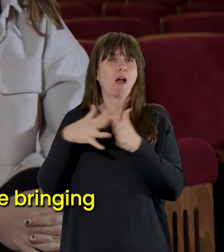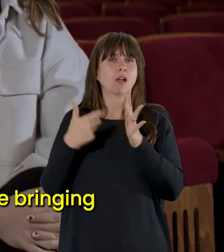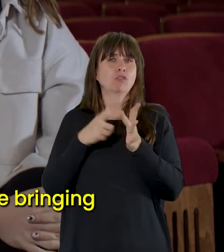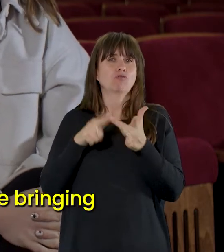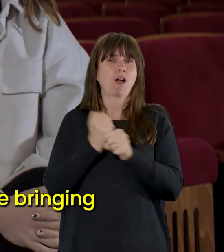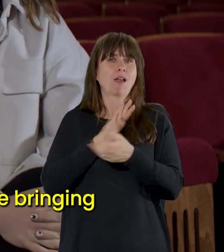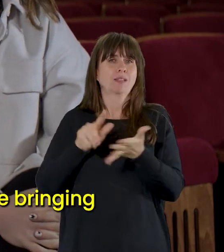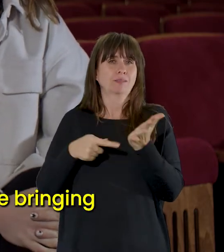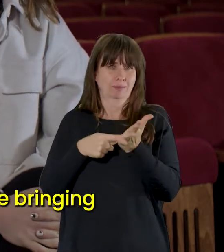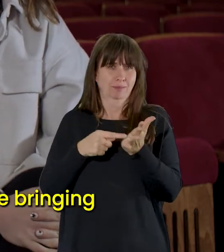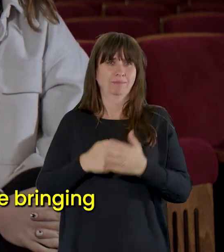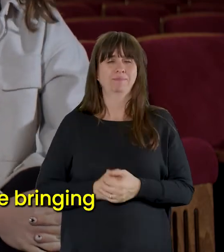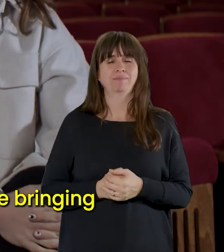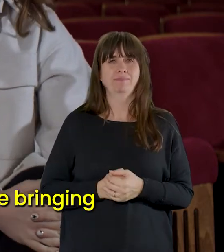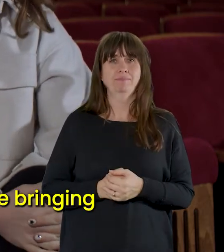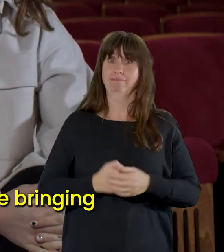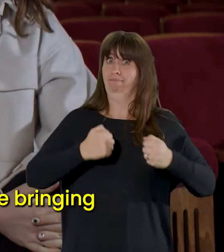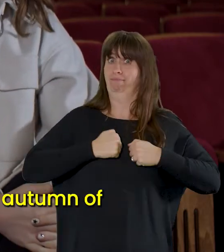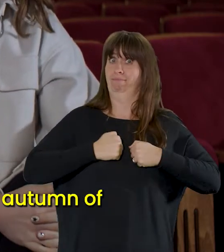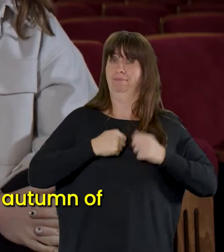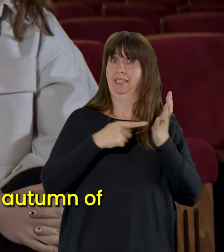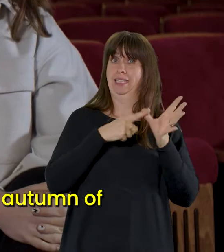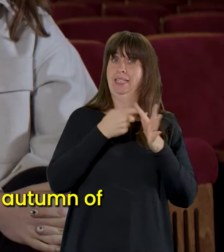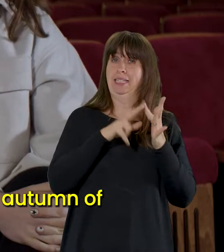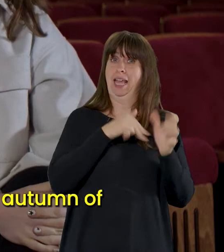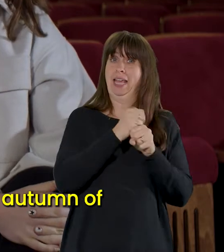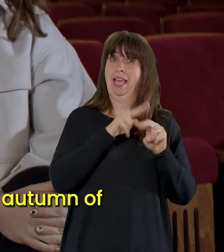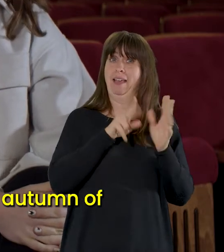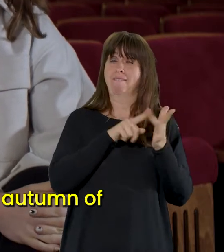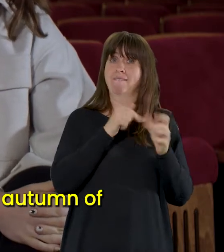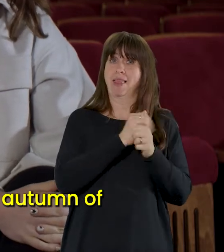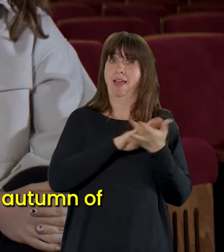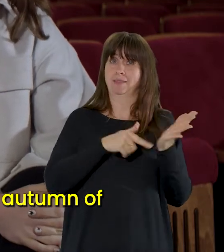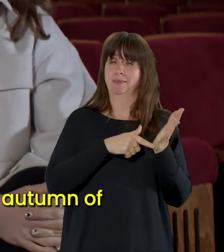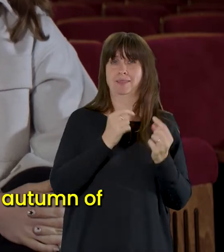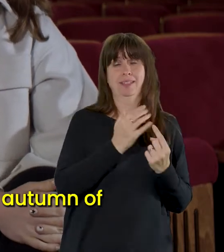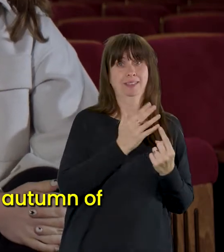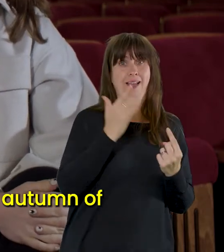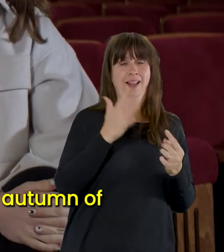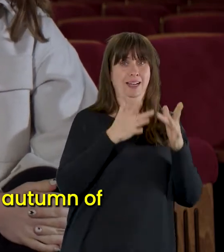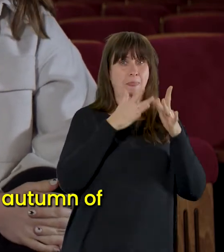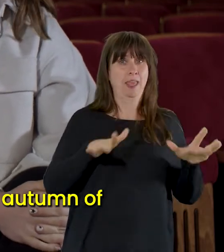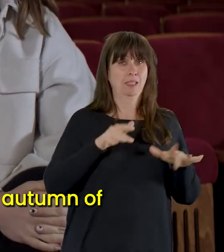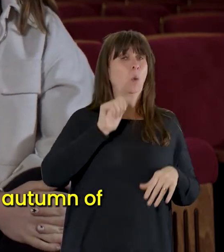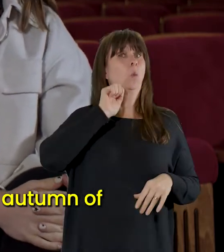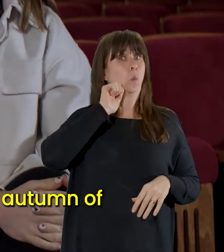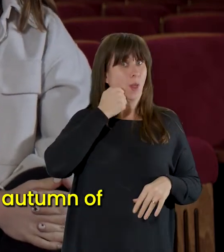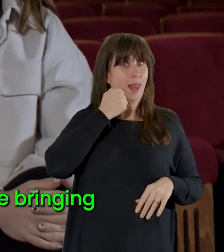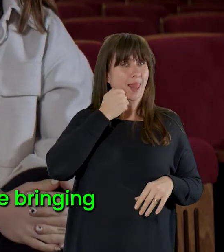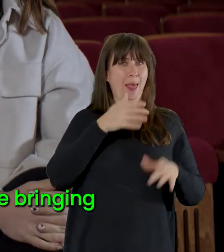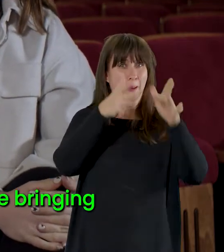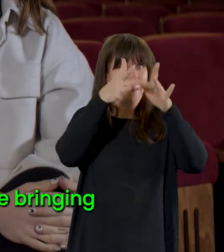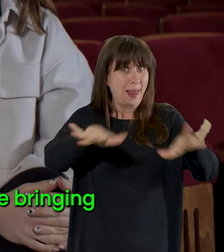ni, Taking Flight Theatre Company, yn dod â Road I Theatr y Parc y Dar yn Treorchy yn yr Hydref